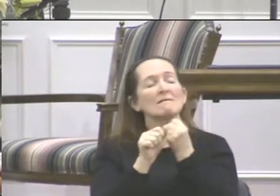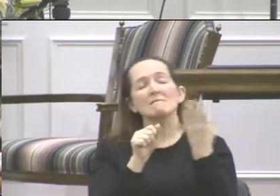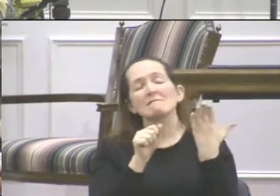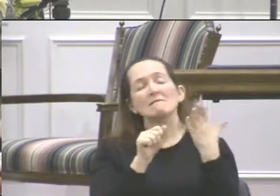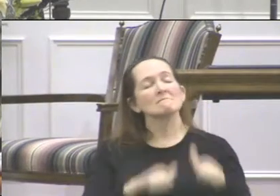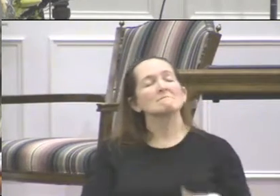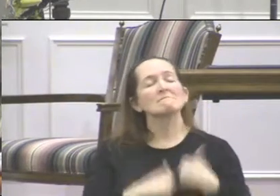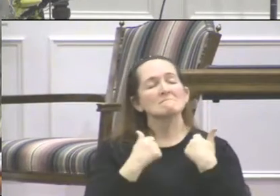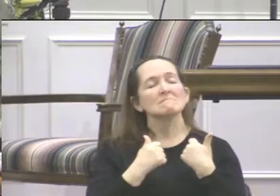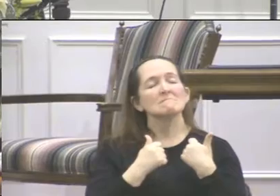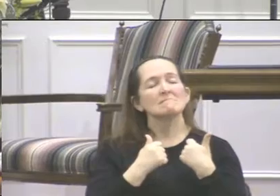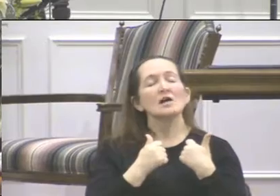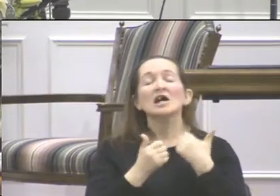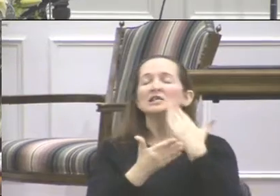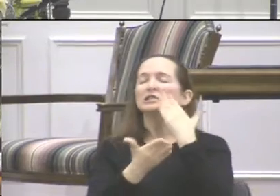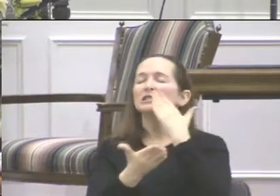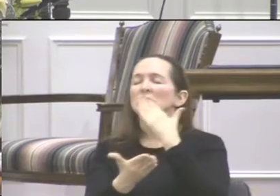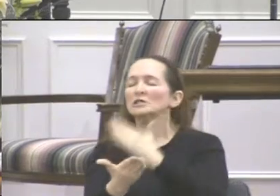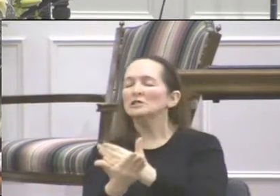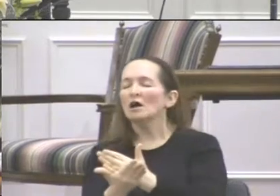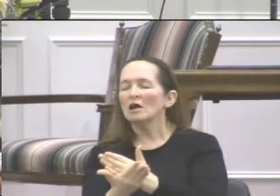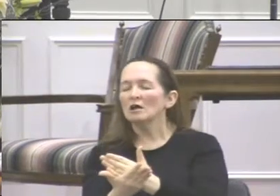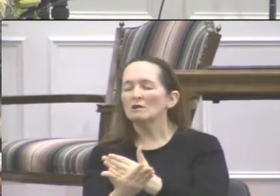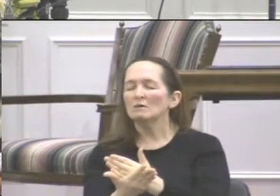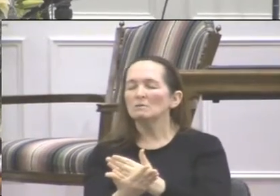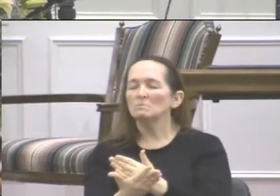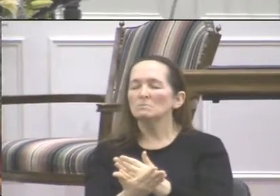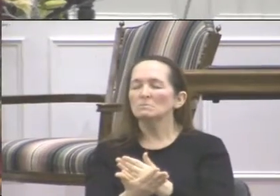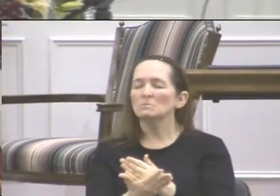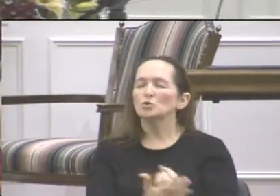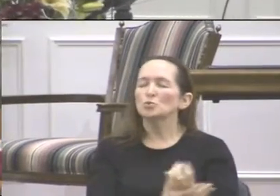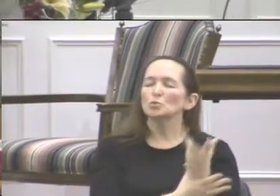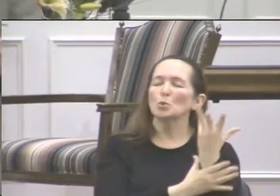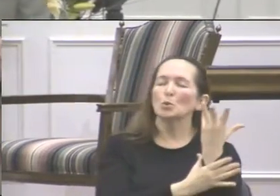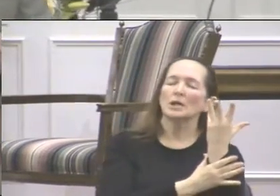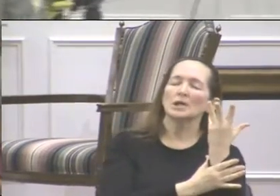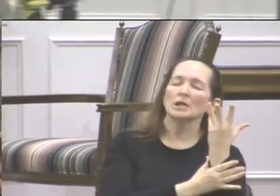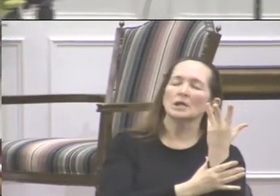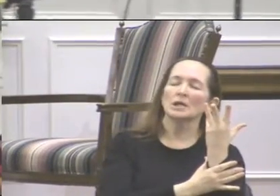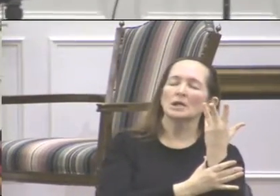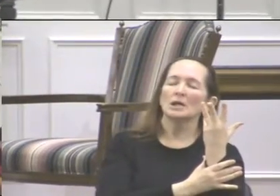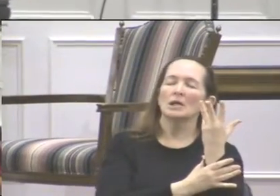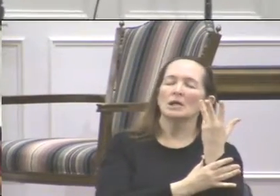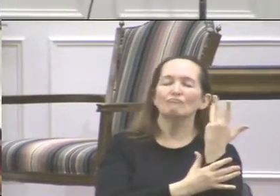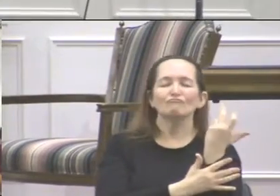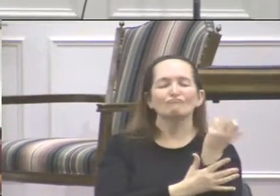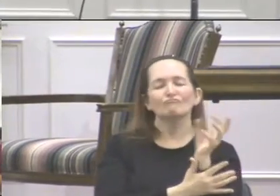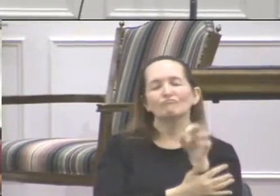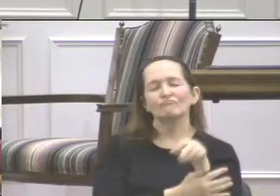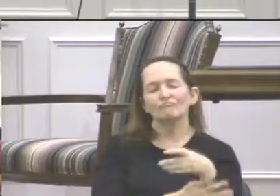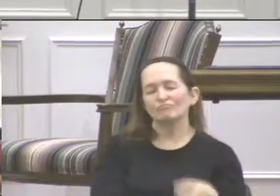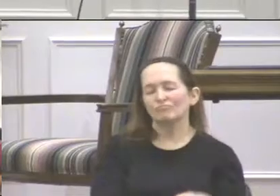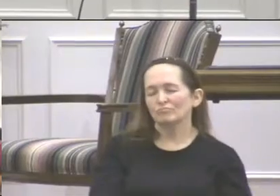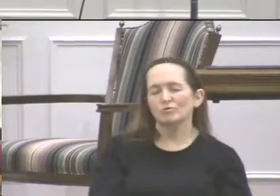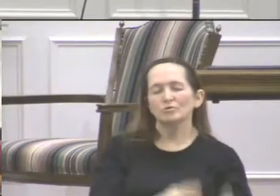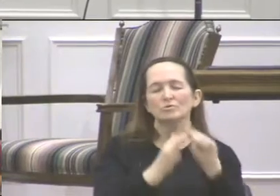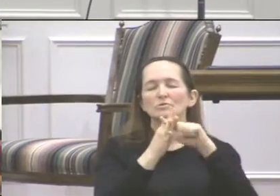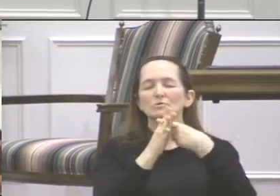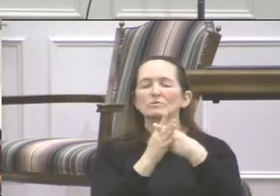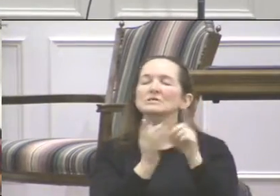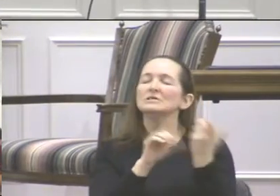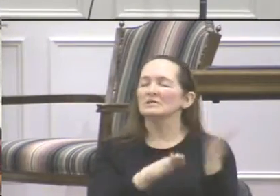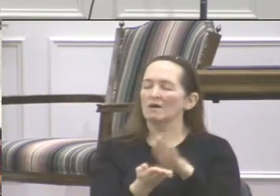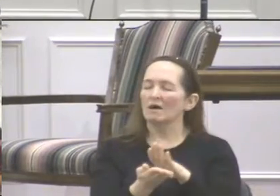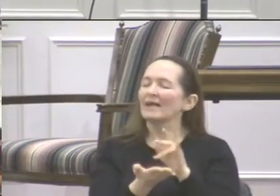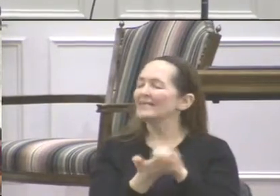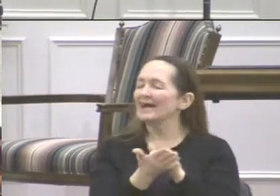living stops growing, begins dying, that's not